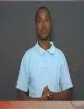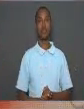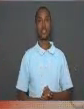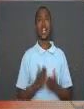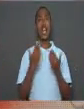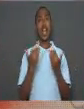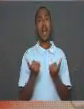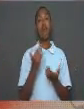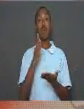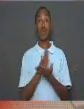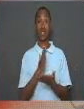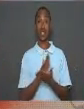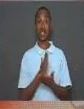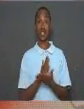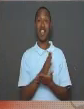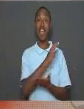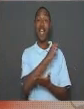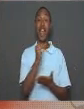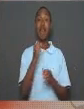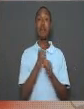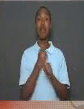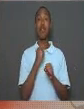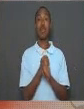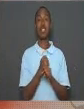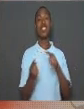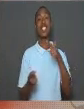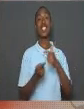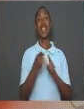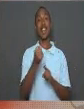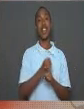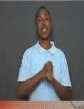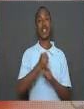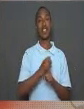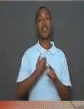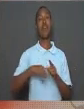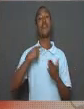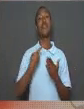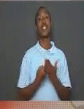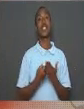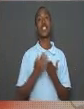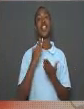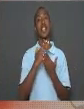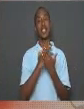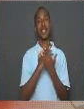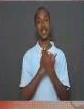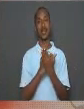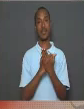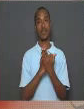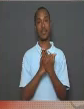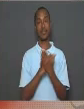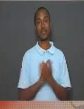Let us pause and perform the second activity of this lesson.